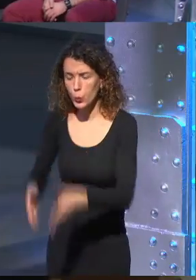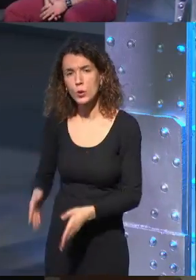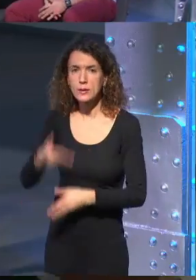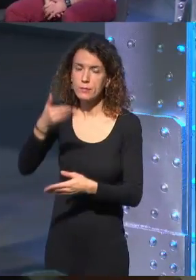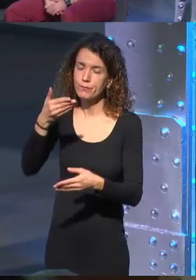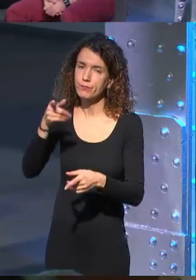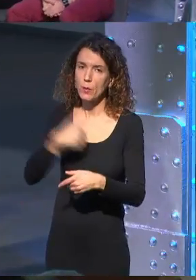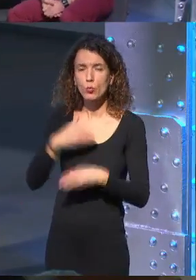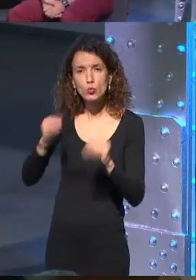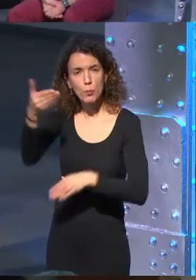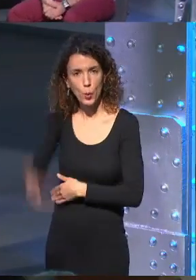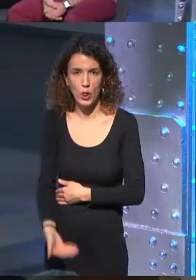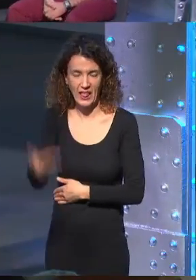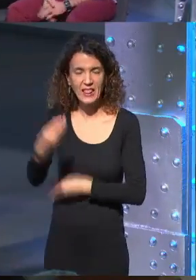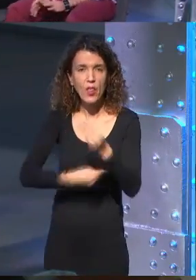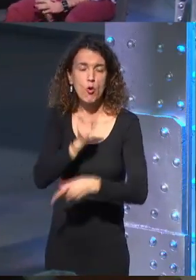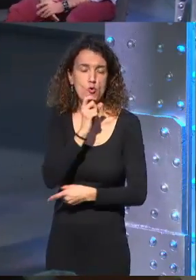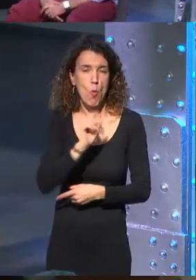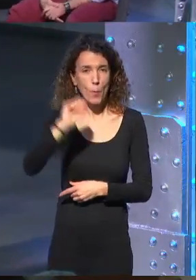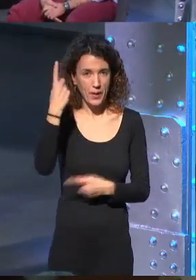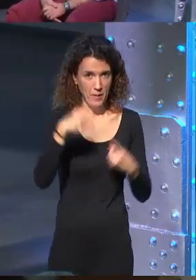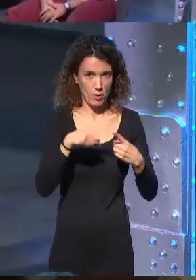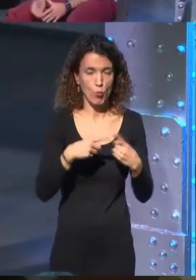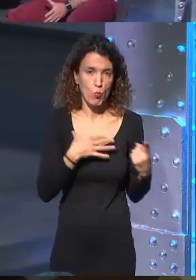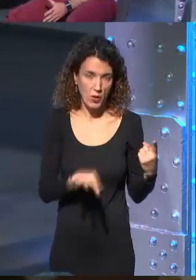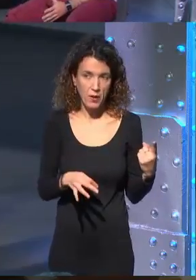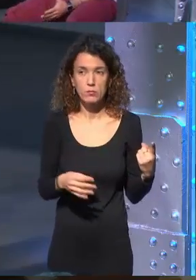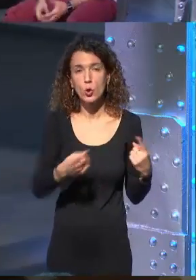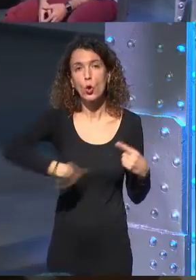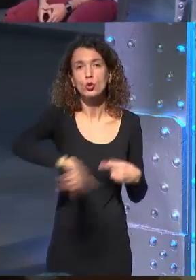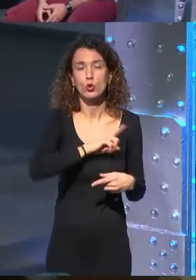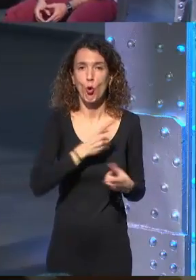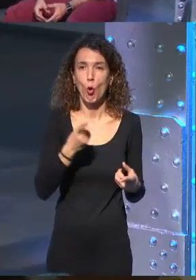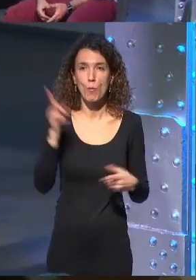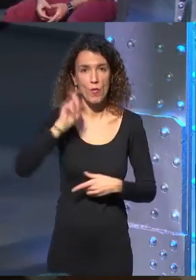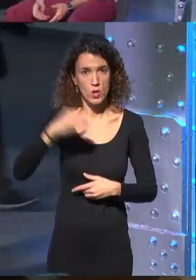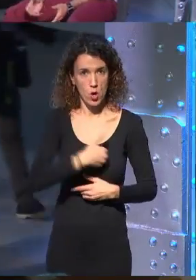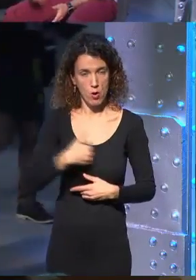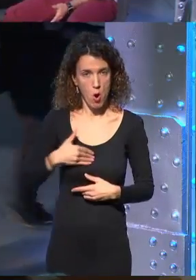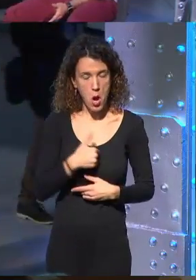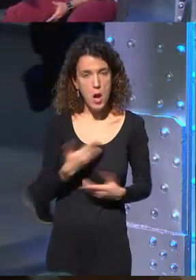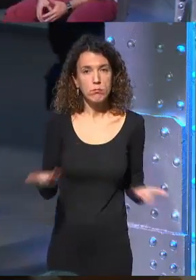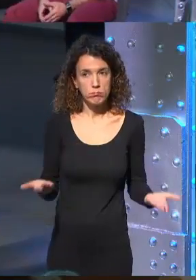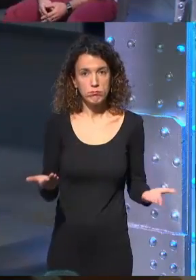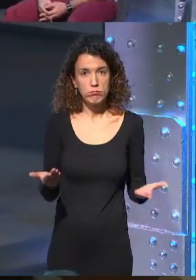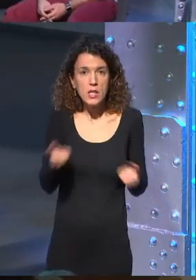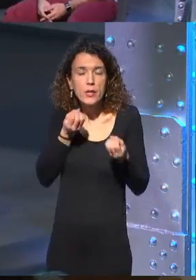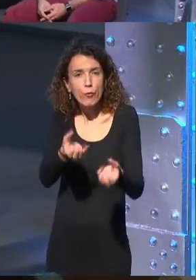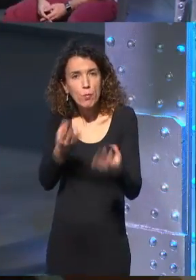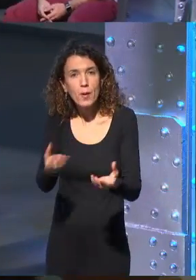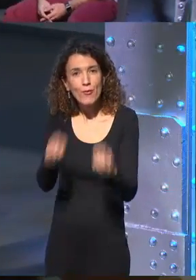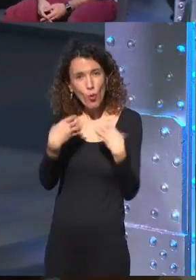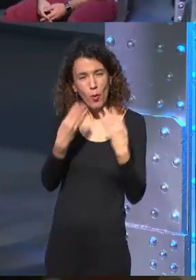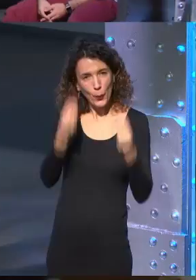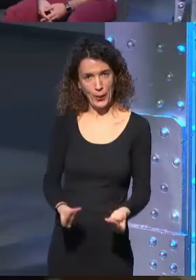ask you about the responsibility that lies in the parents and in the learning centers. Well, first of all,